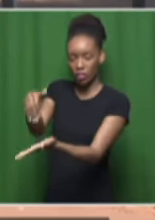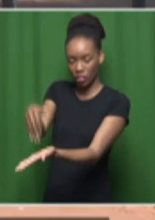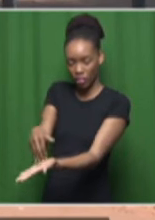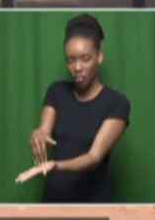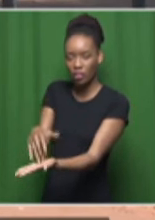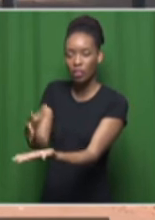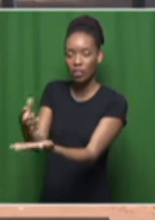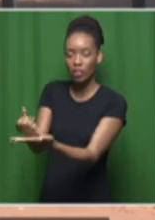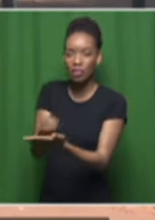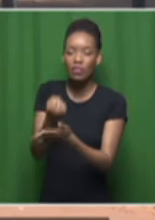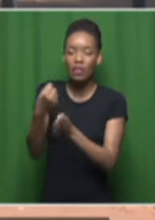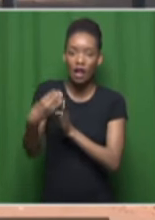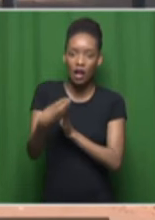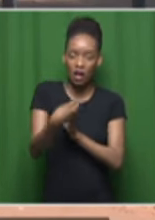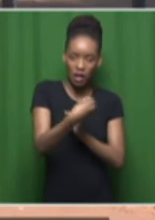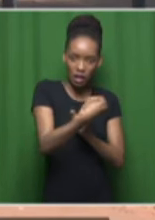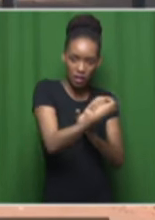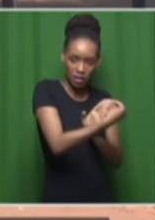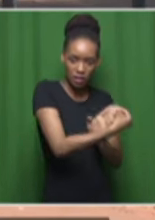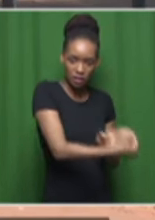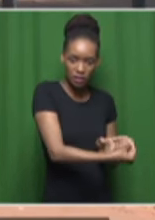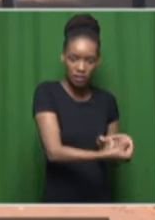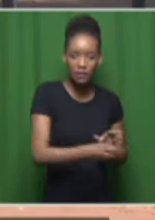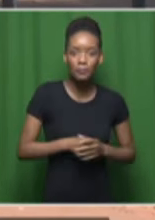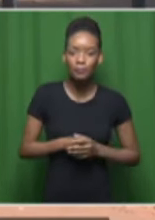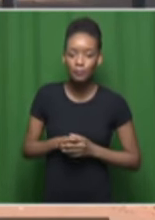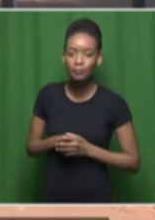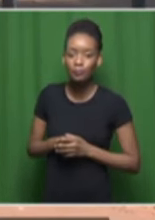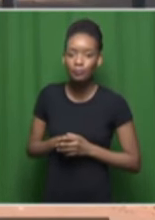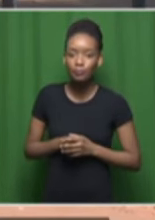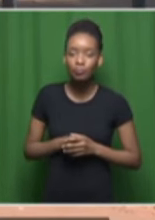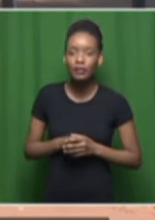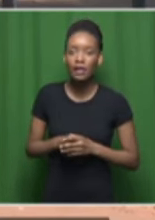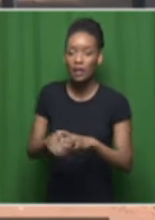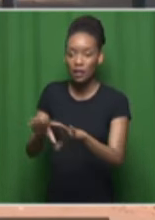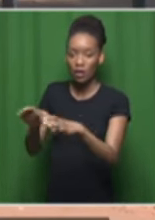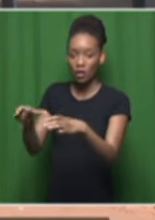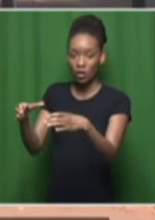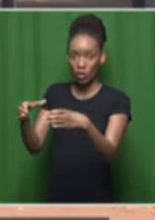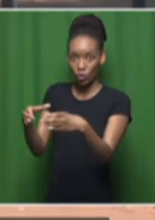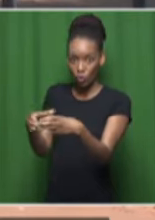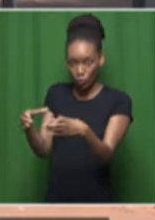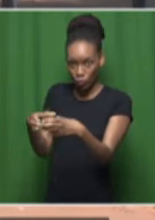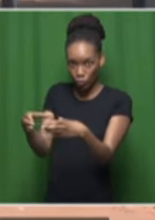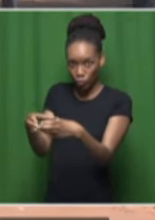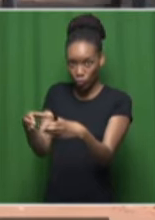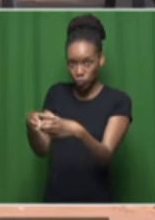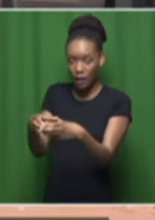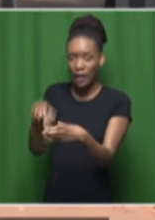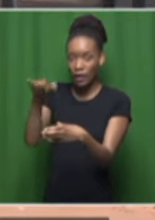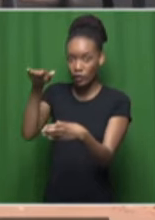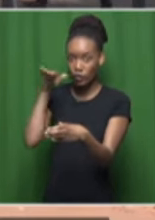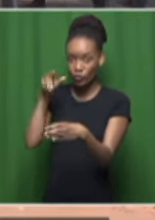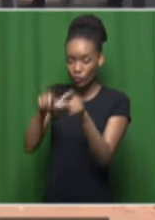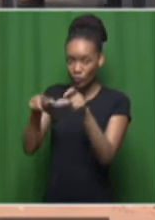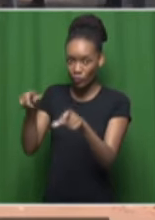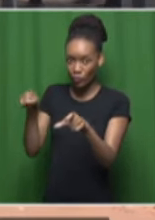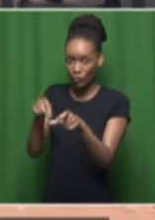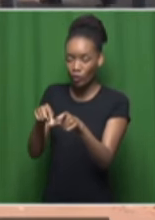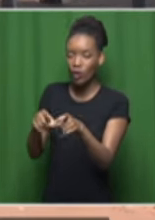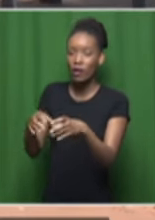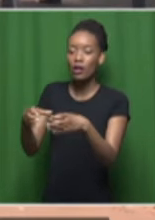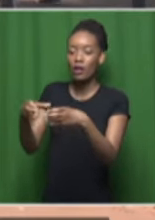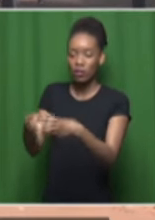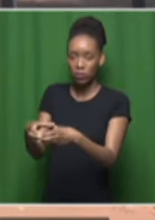course Amabutho will then receive the body. Amabutho will then follow the cortege and will